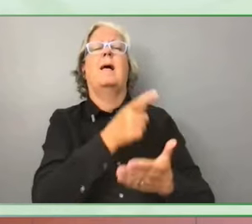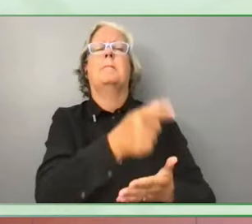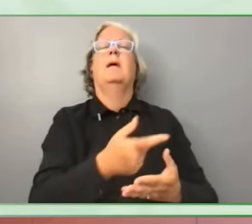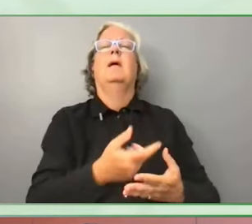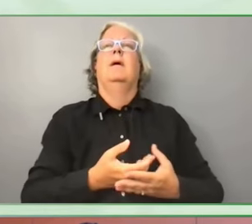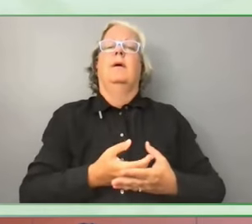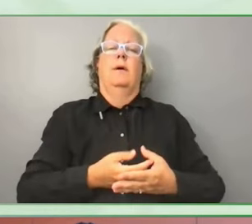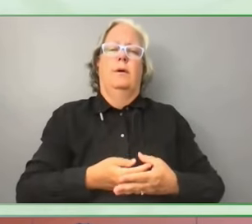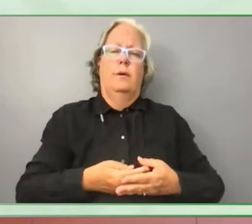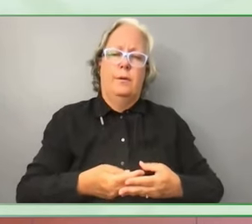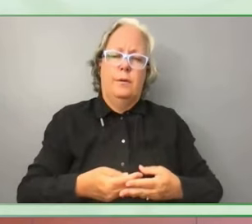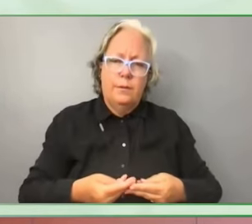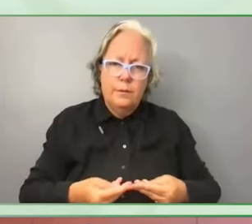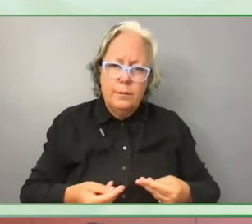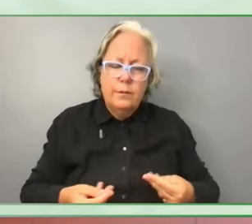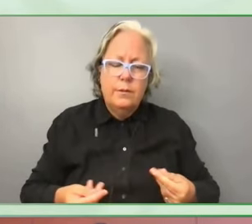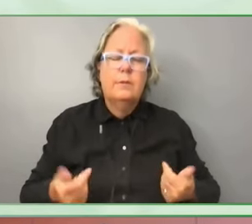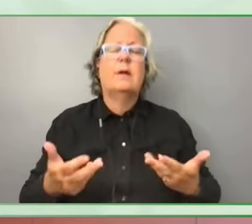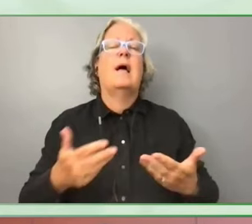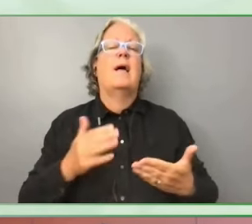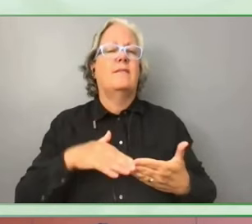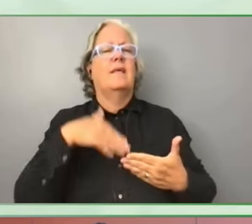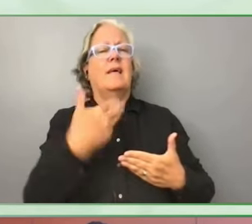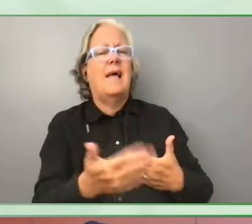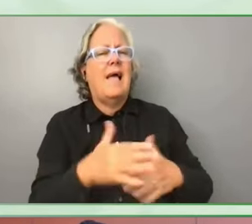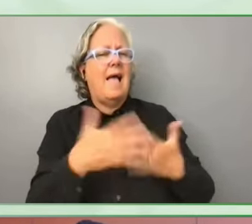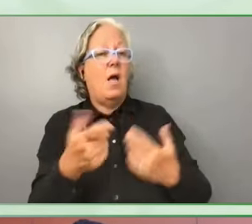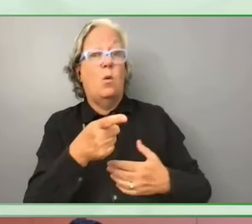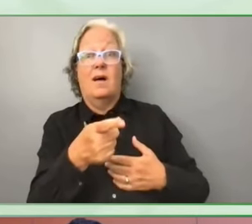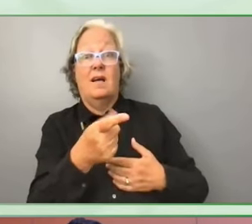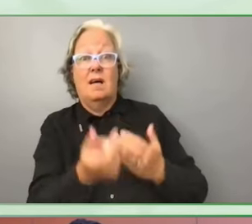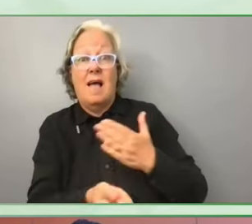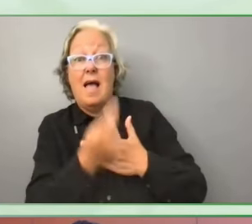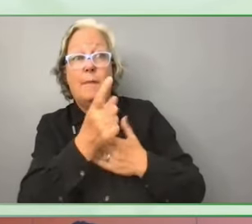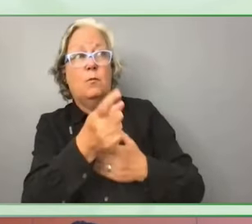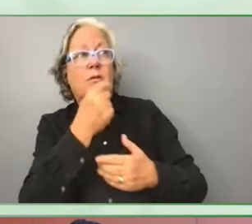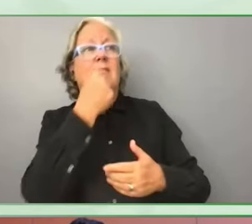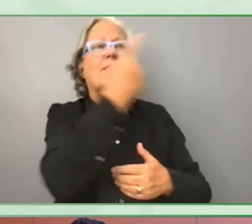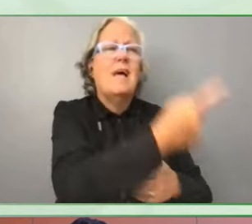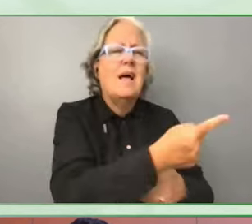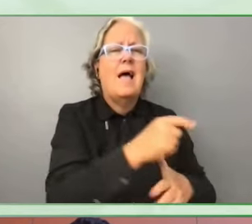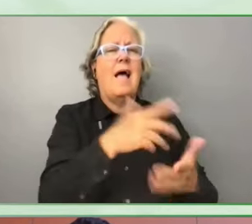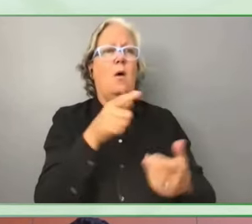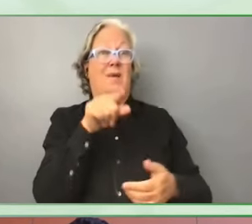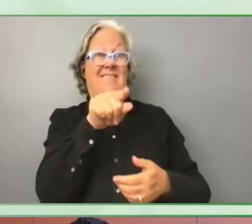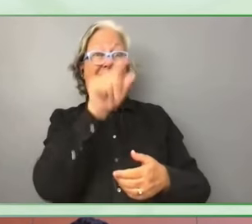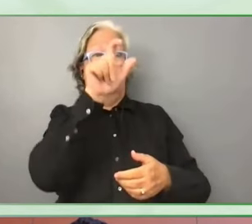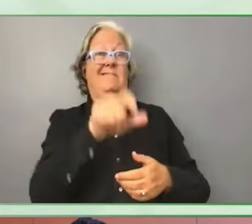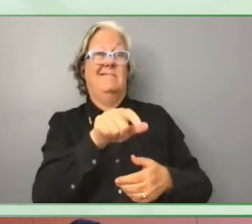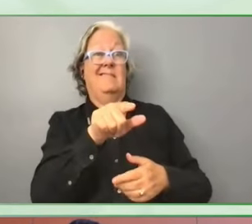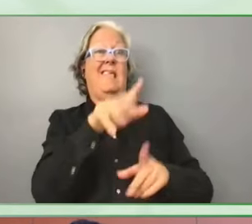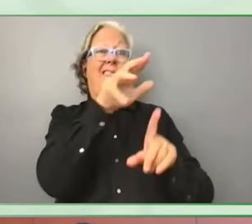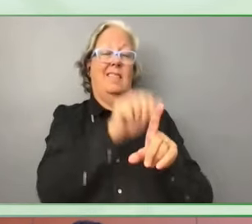like reporting cases and having the perpetrators arrested.